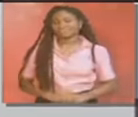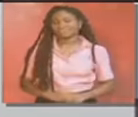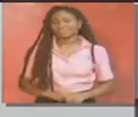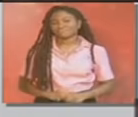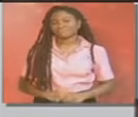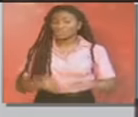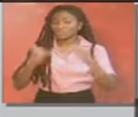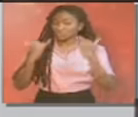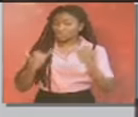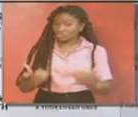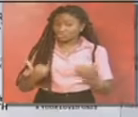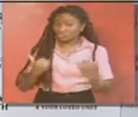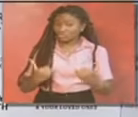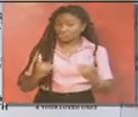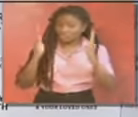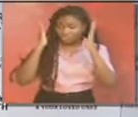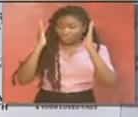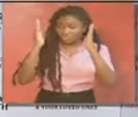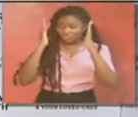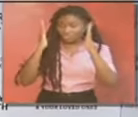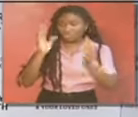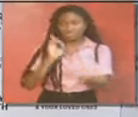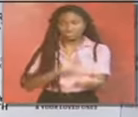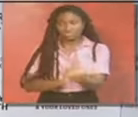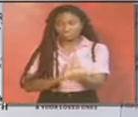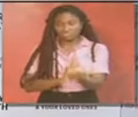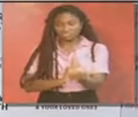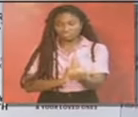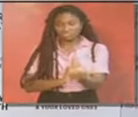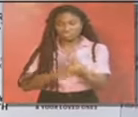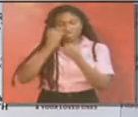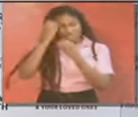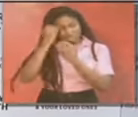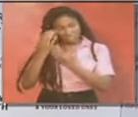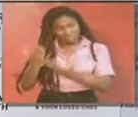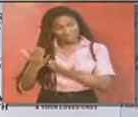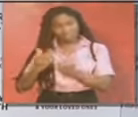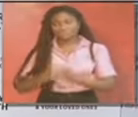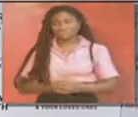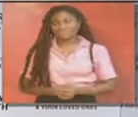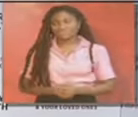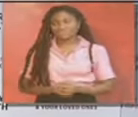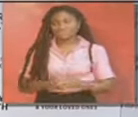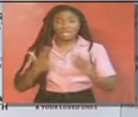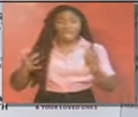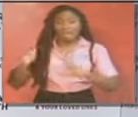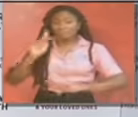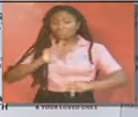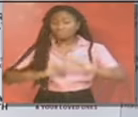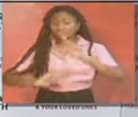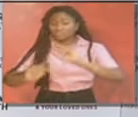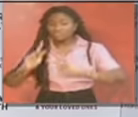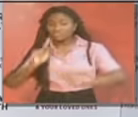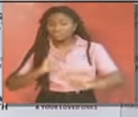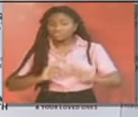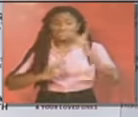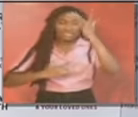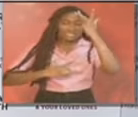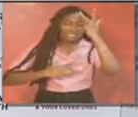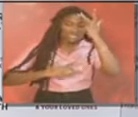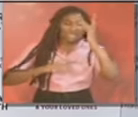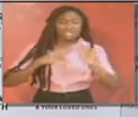to Dr. Richards, who will give us the clinical update and an update on the parallel healthcare